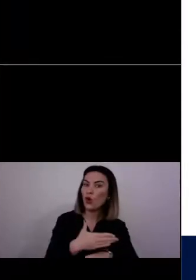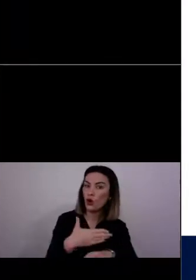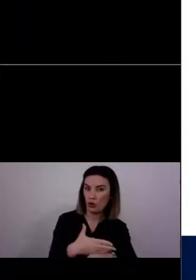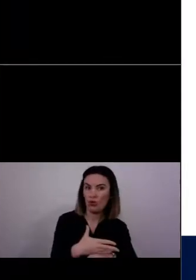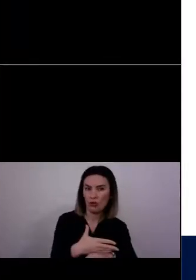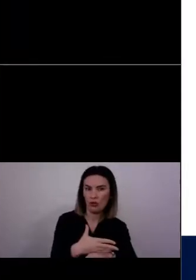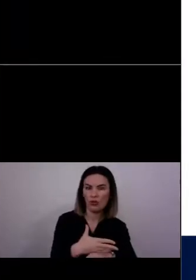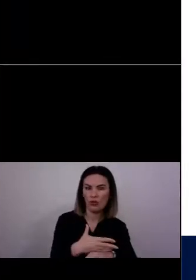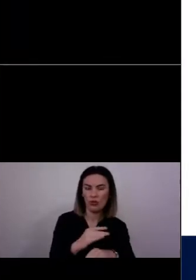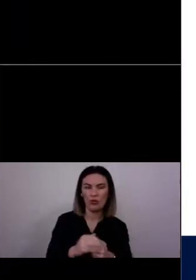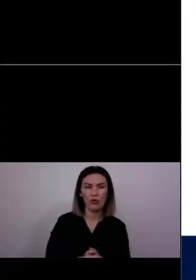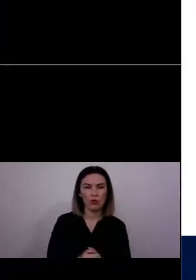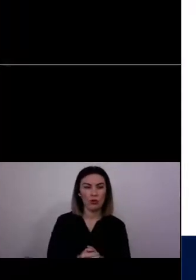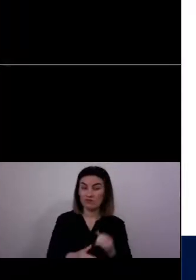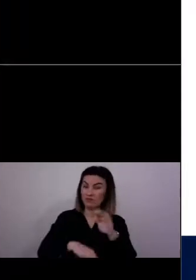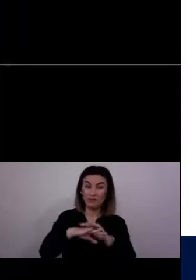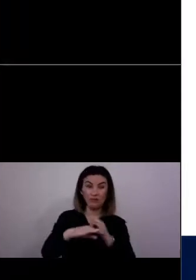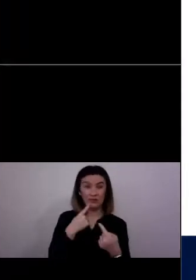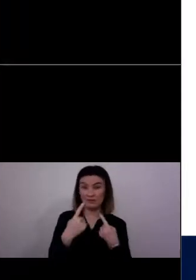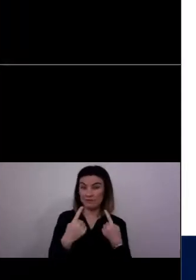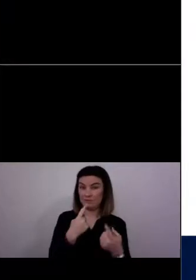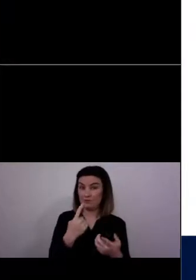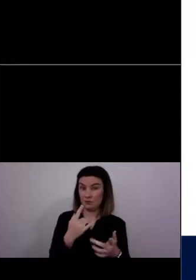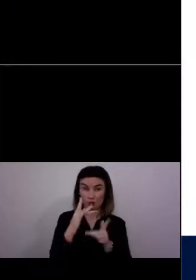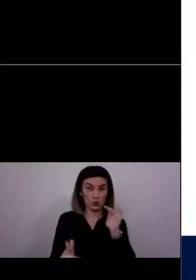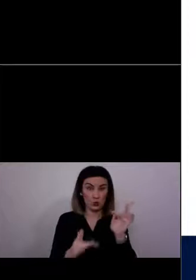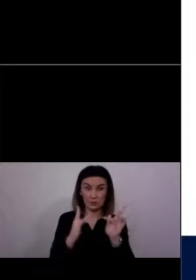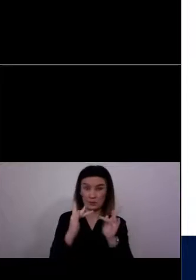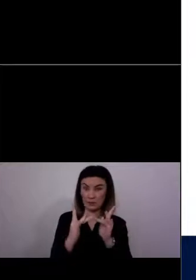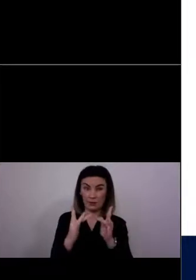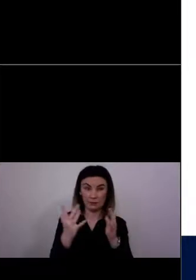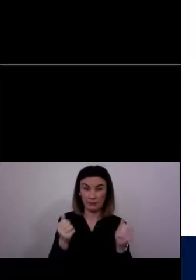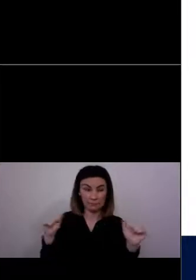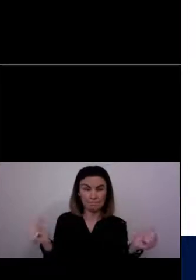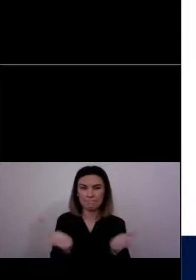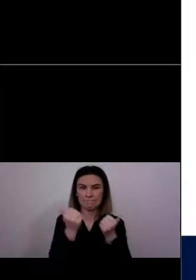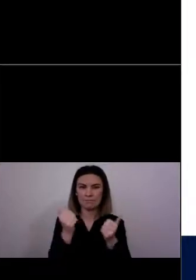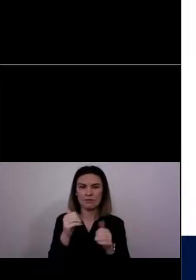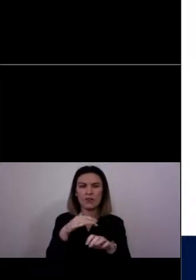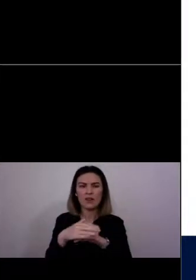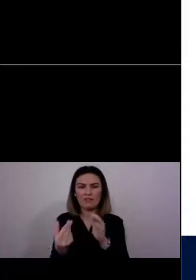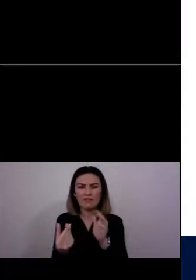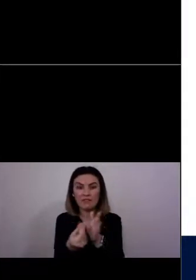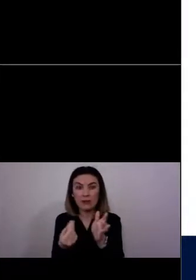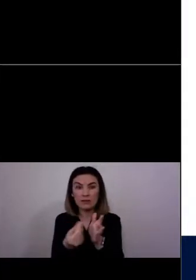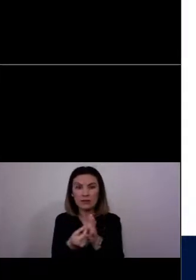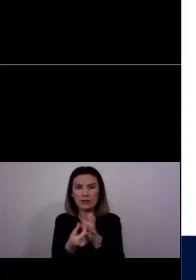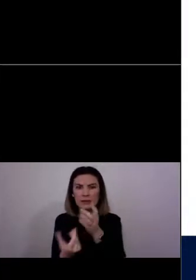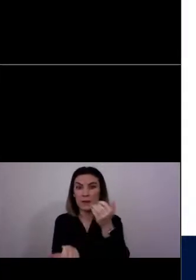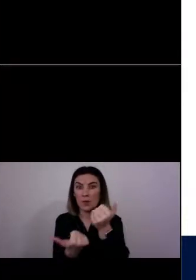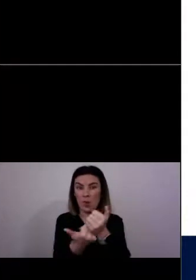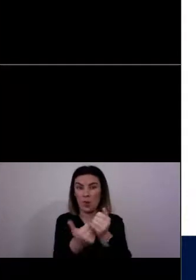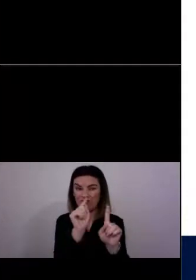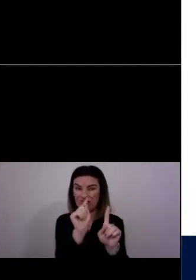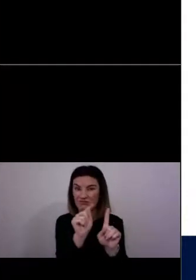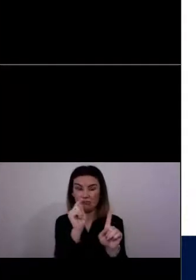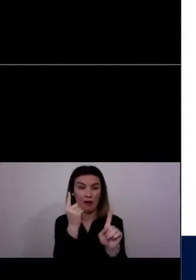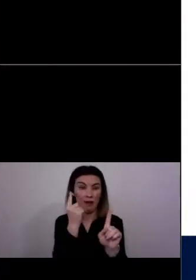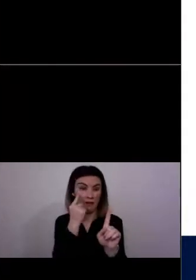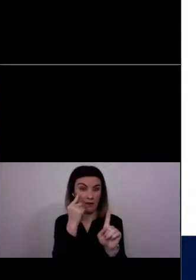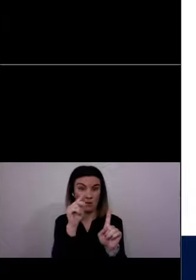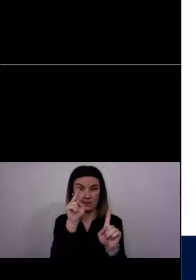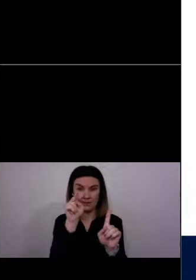is available on our website under the funding and support tab. And if you're not sure which art form